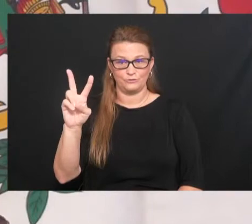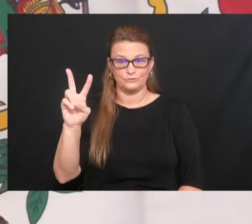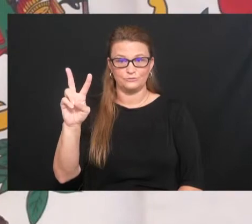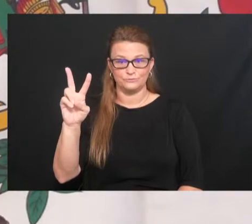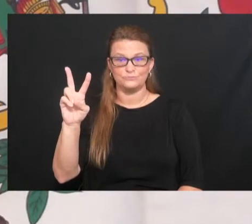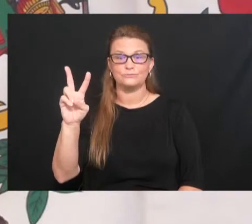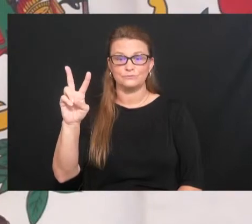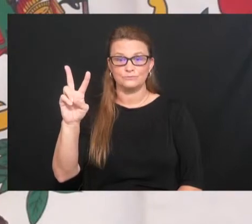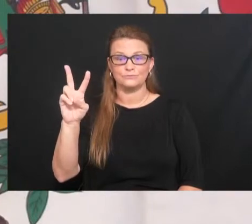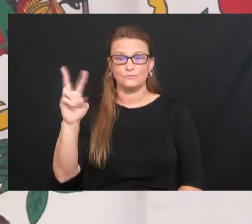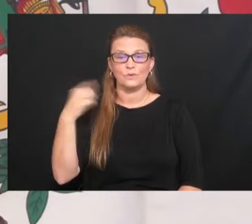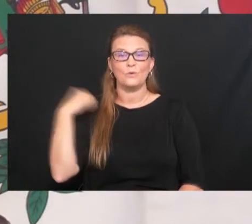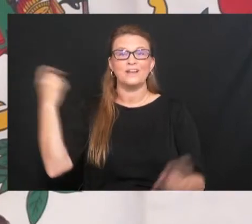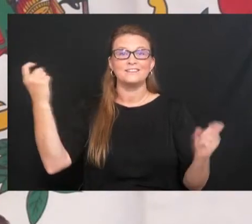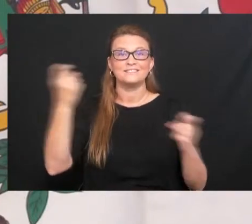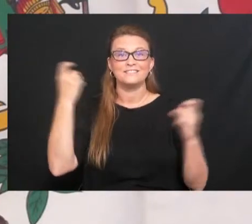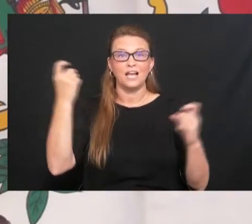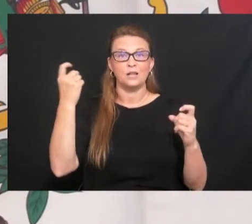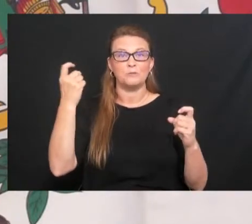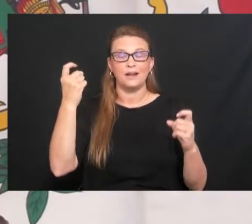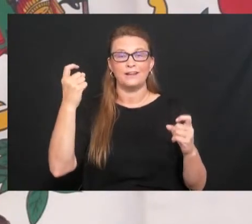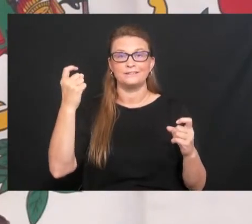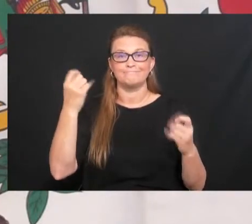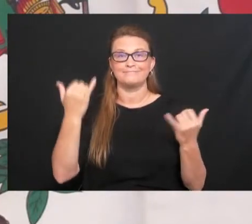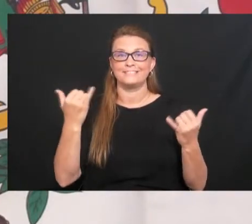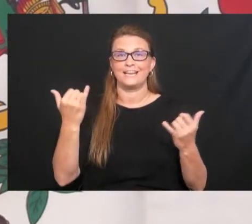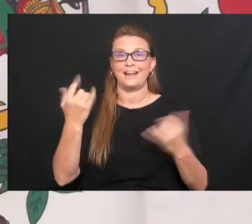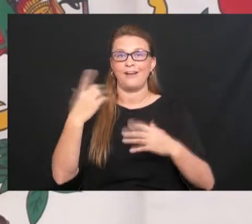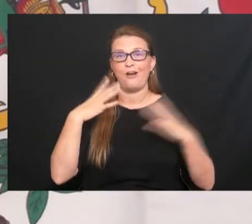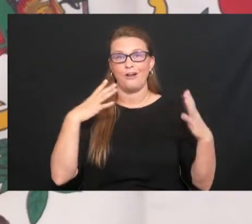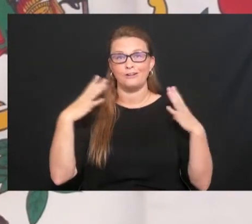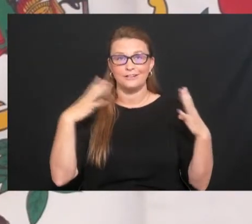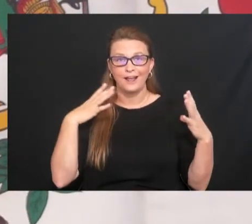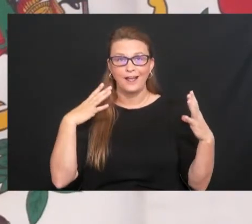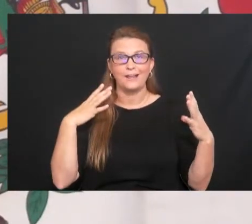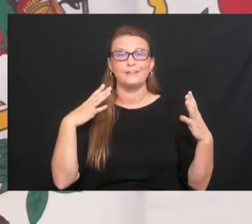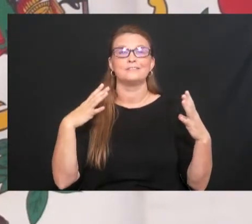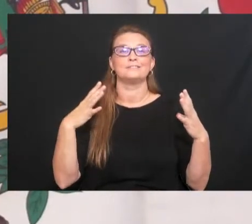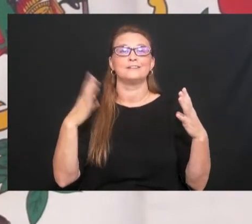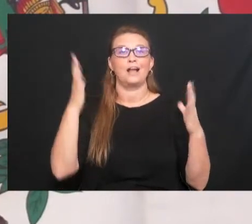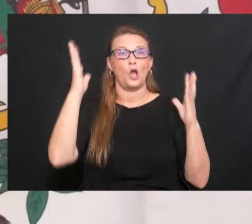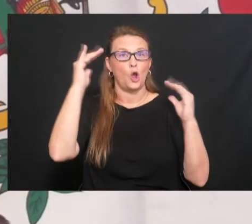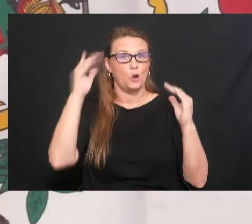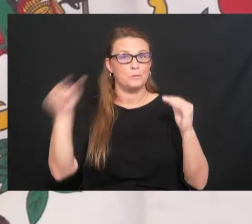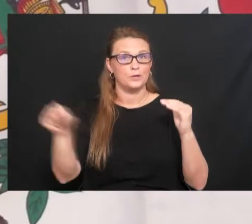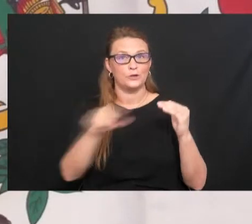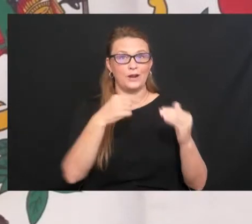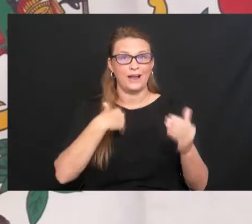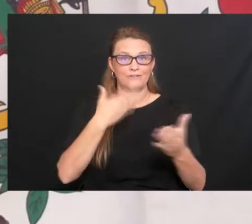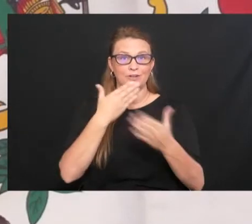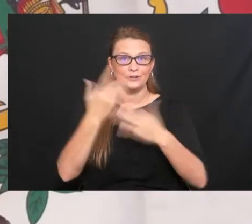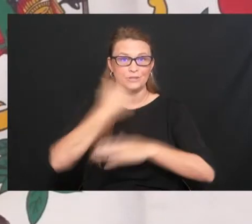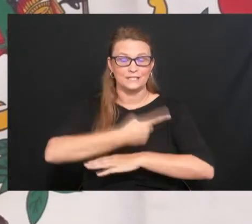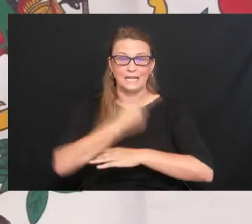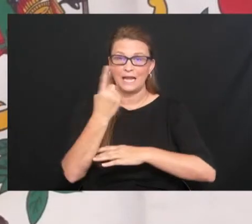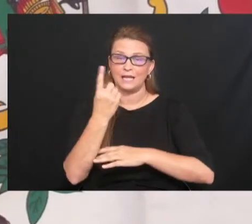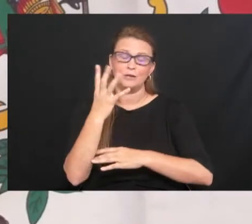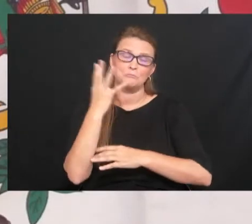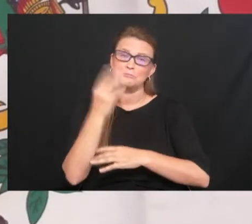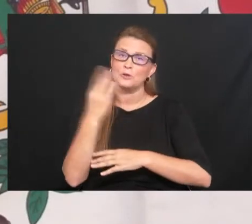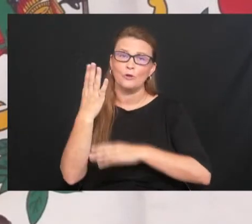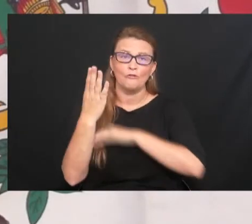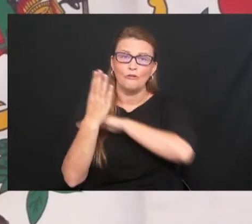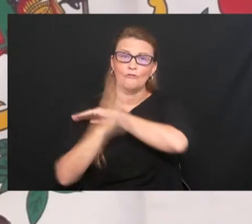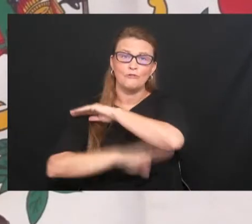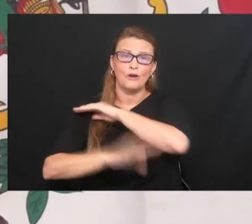we celebrate Columbus Day today, and I hope everyone's having a good day. It's a beautiful fall day in